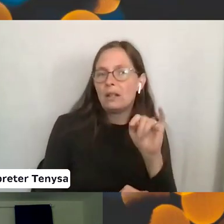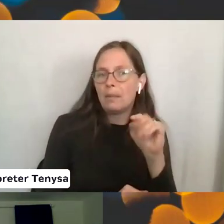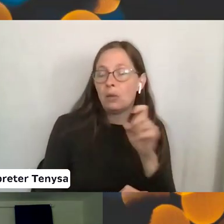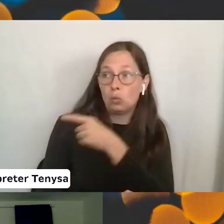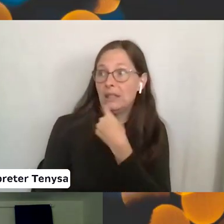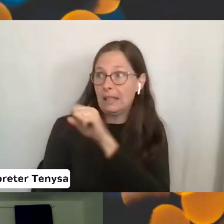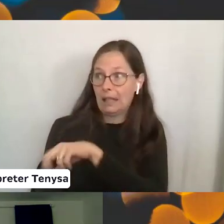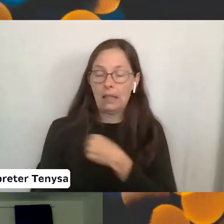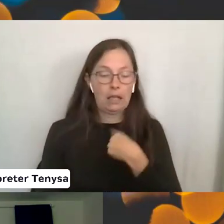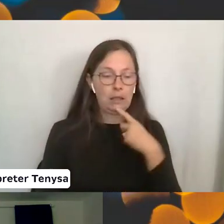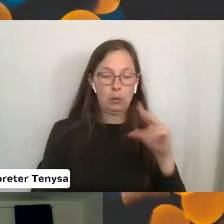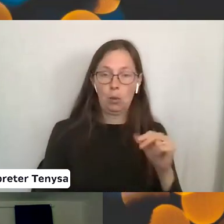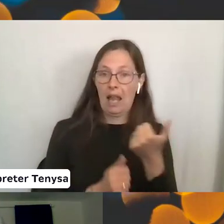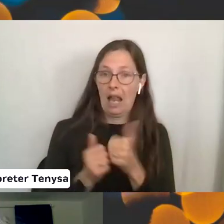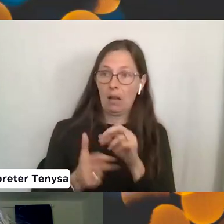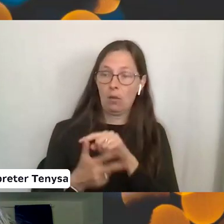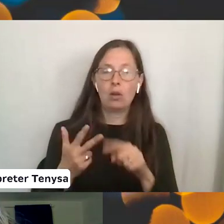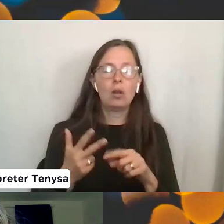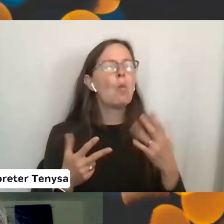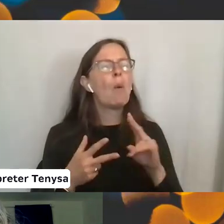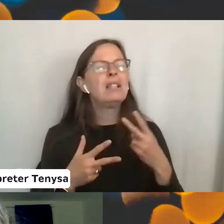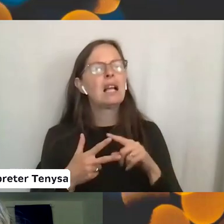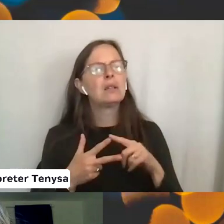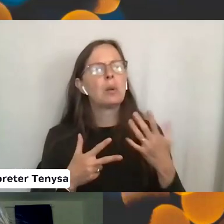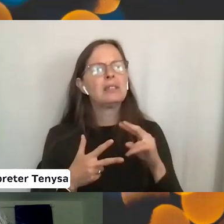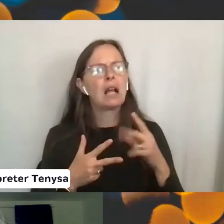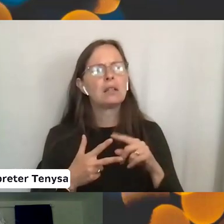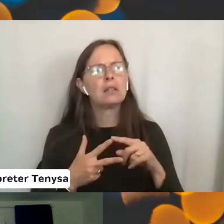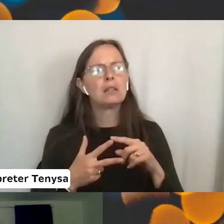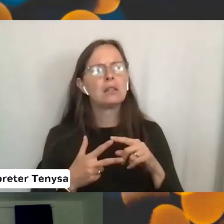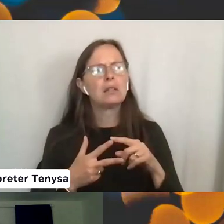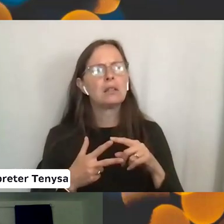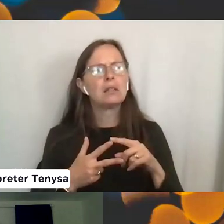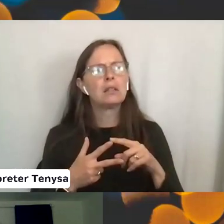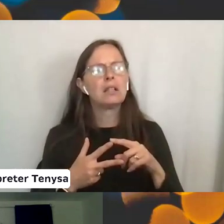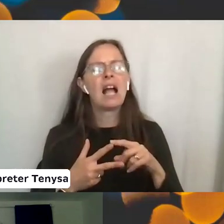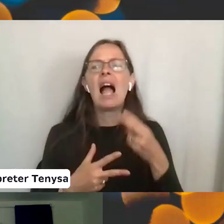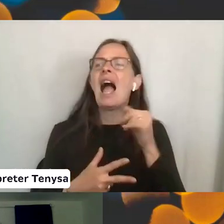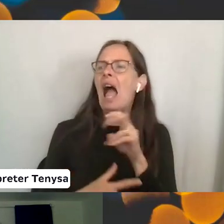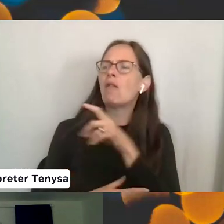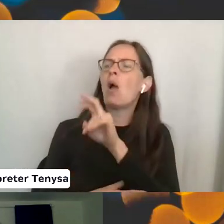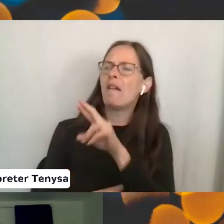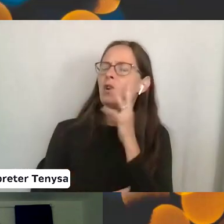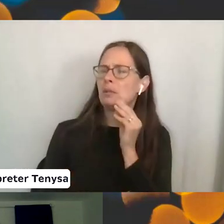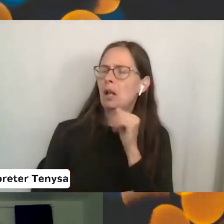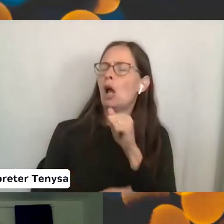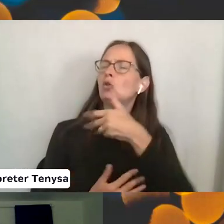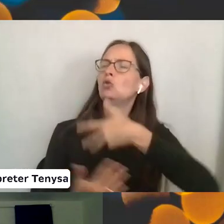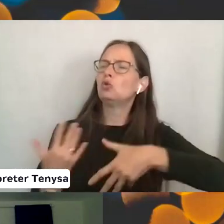no. Are any of those things? What was the second one? Have you ever experienced a social